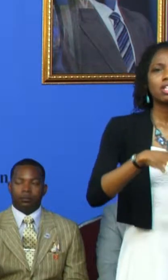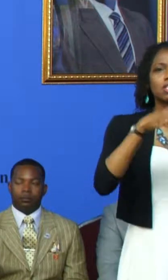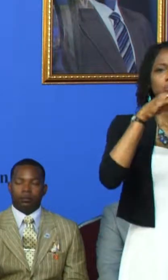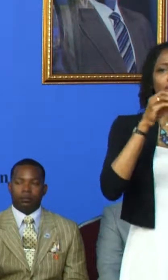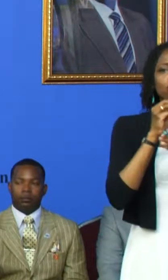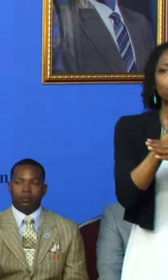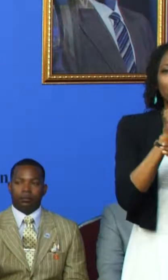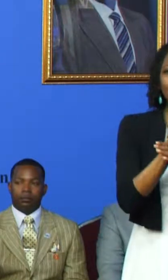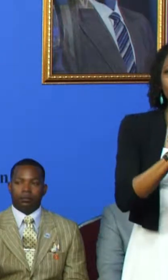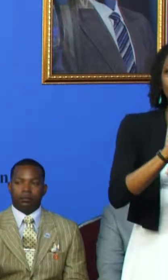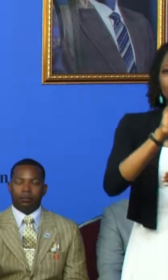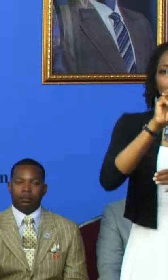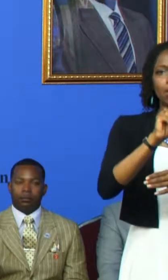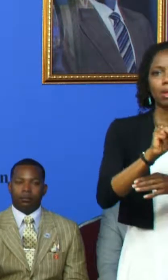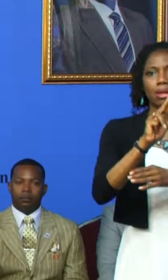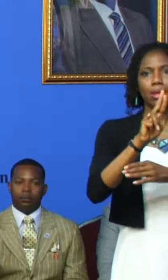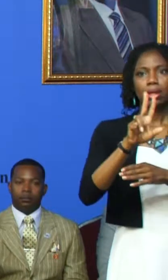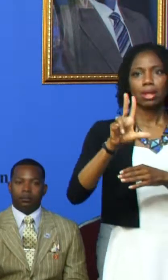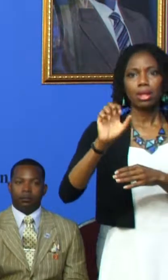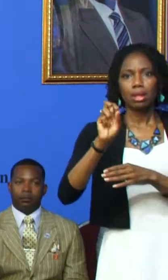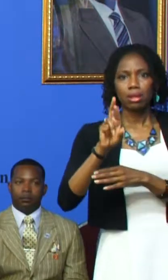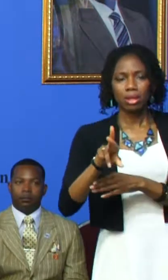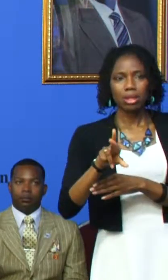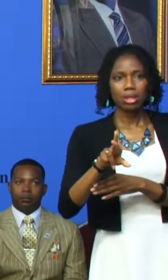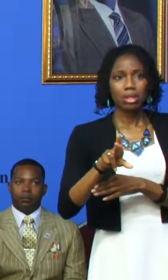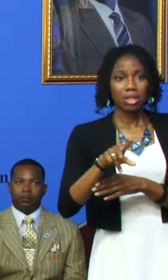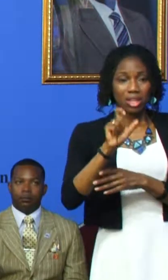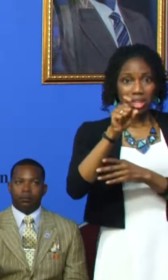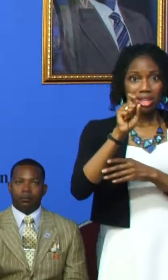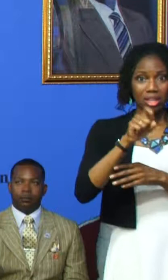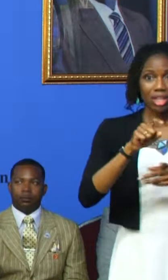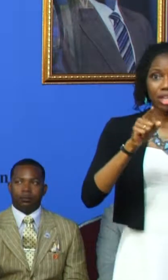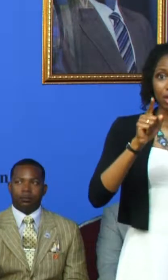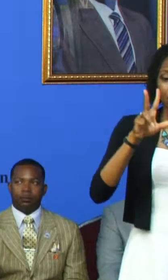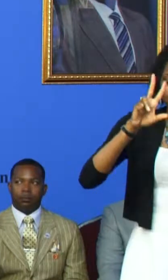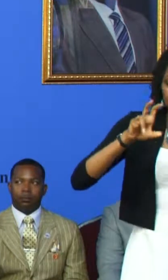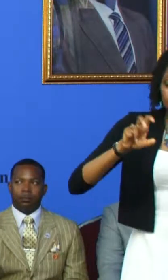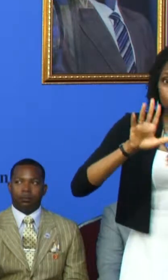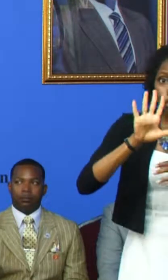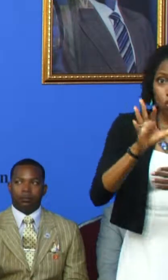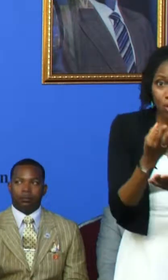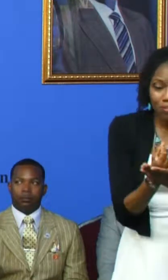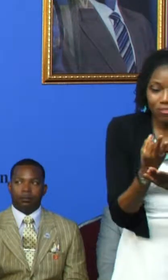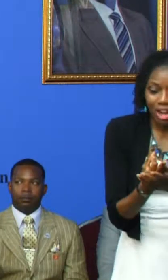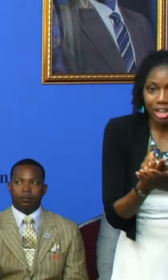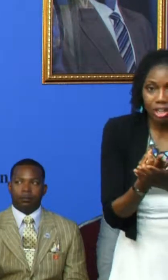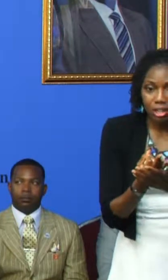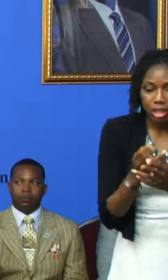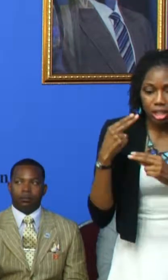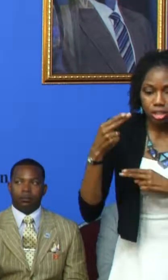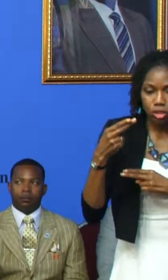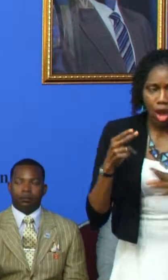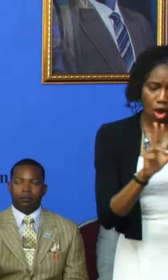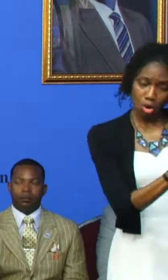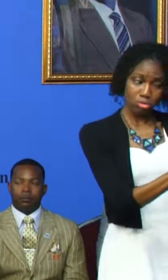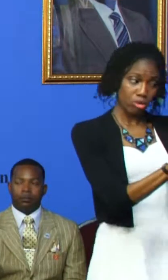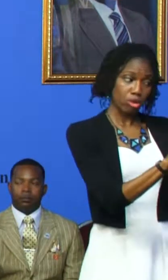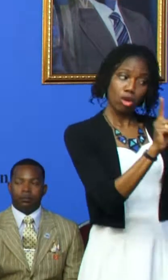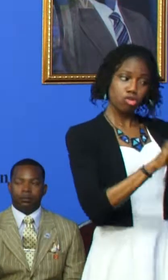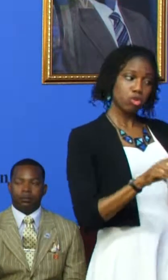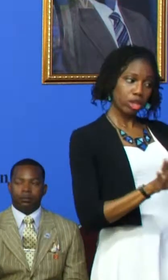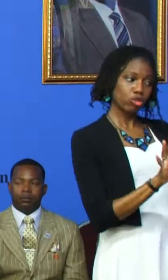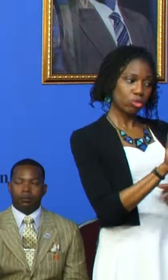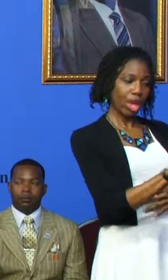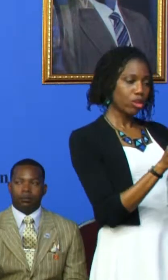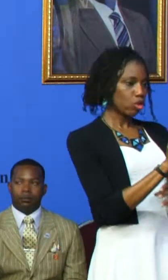Mueller? Should he be allowed to go into your finances? Oh, no, no. Can't go into finances. That's the